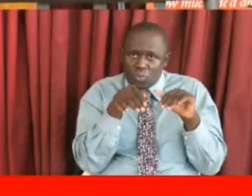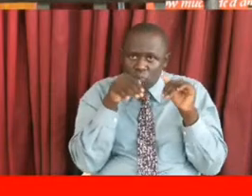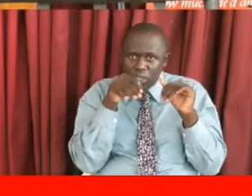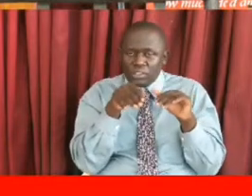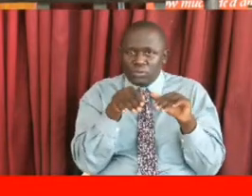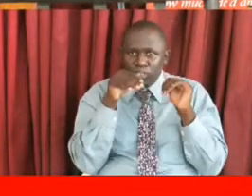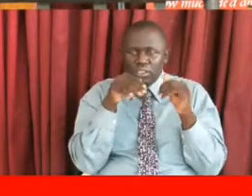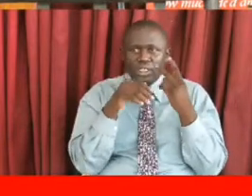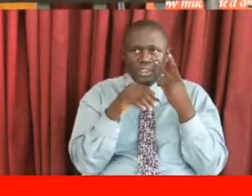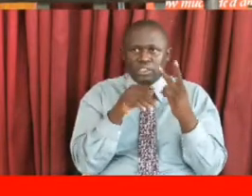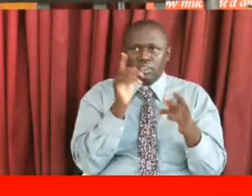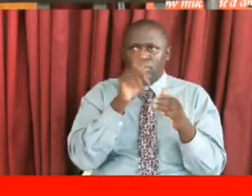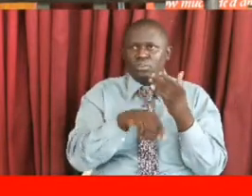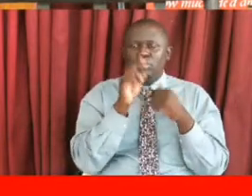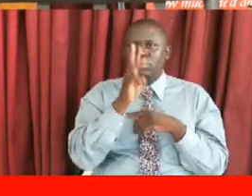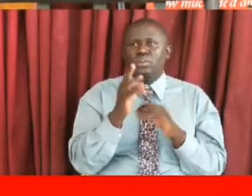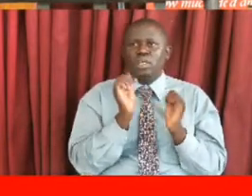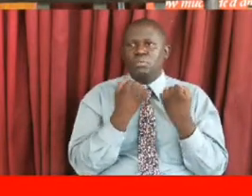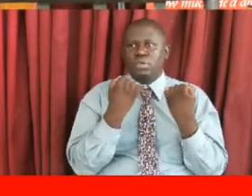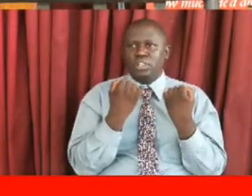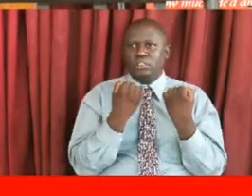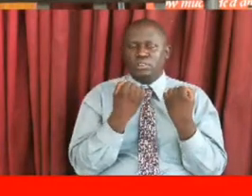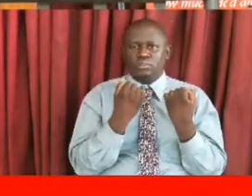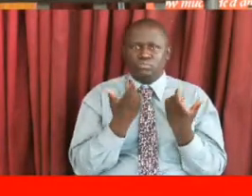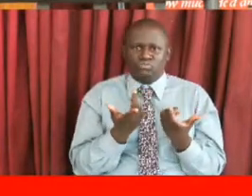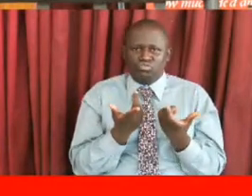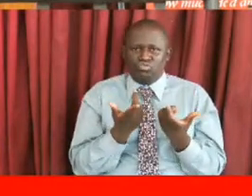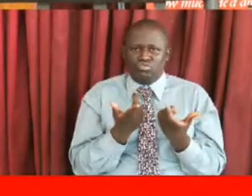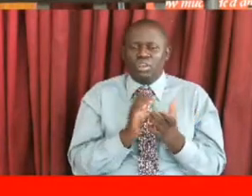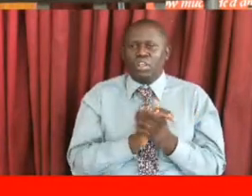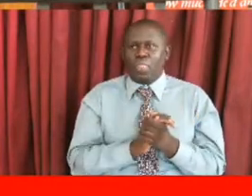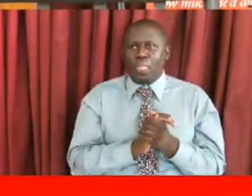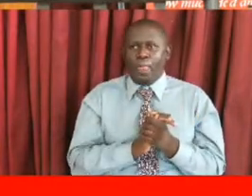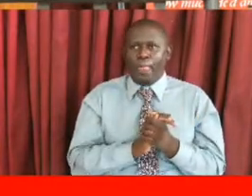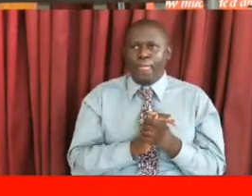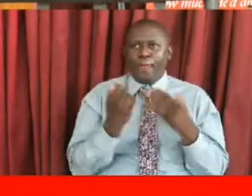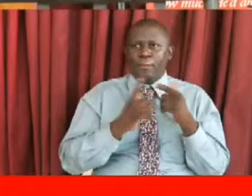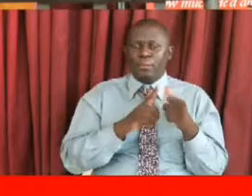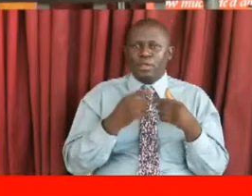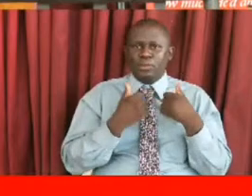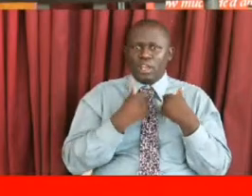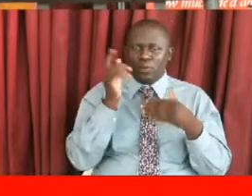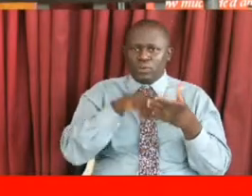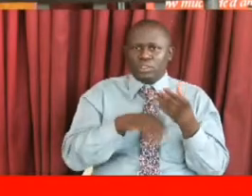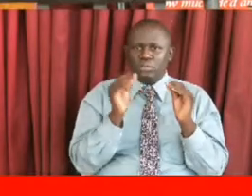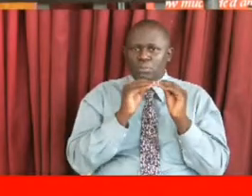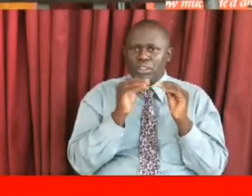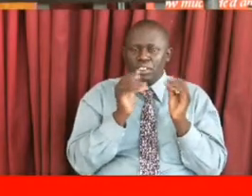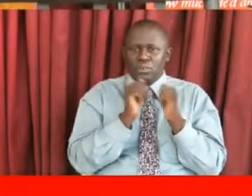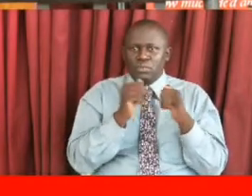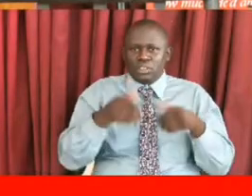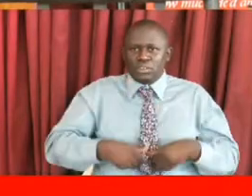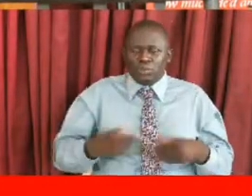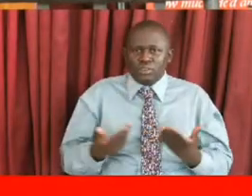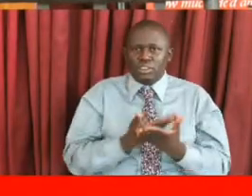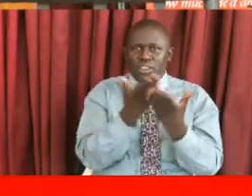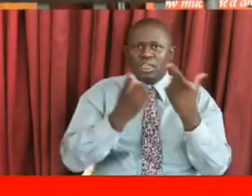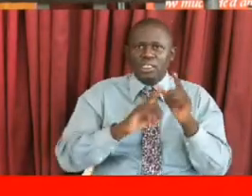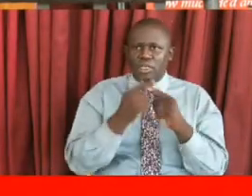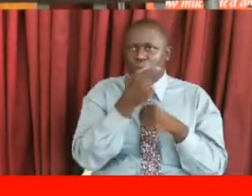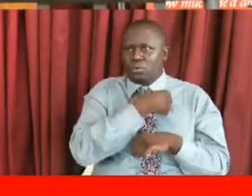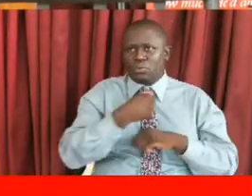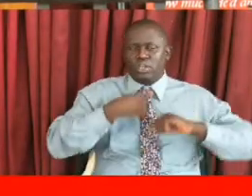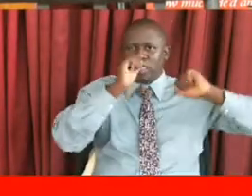happen yes and over Easter we were with the youth here he said no matter what it